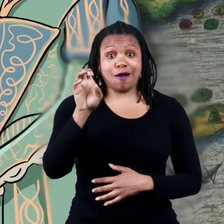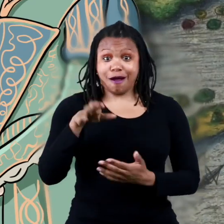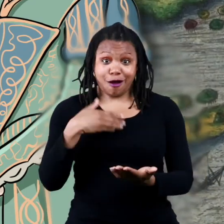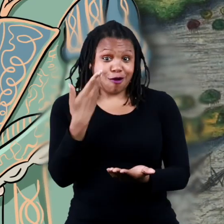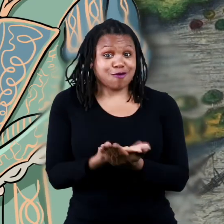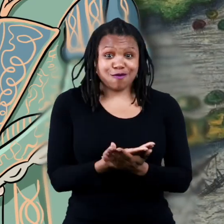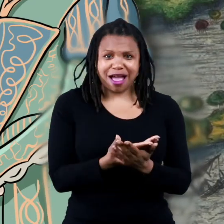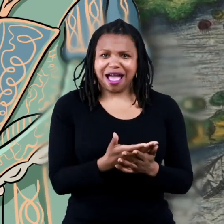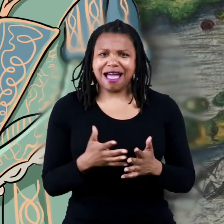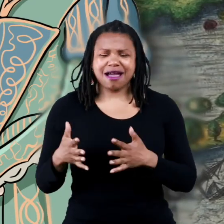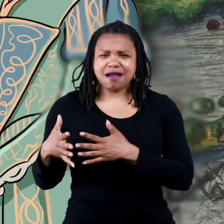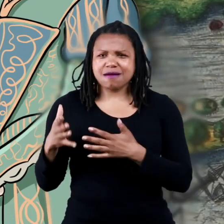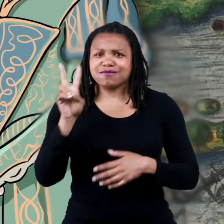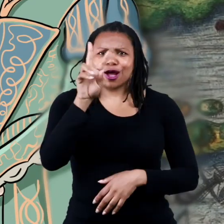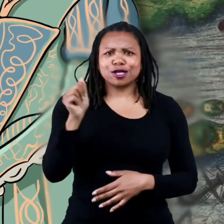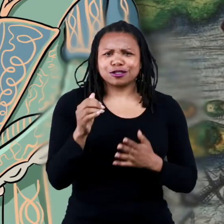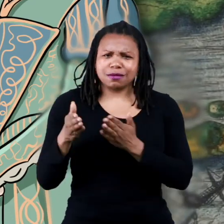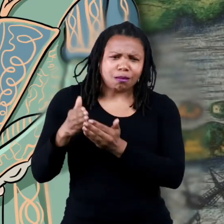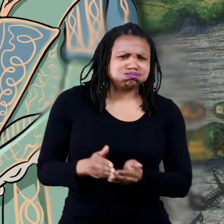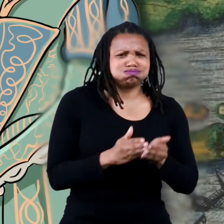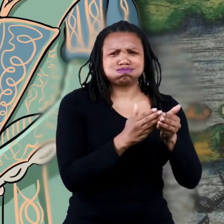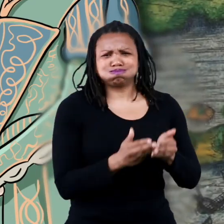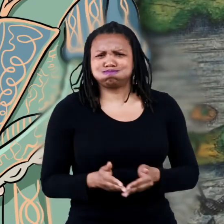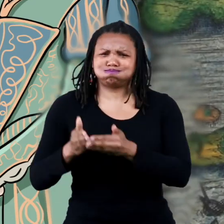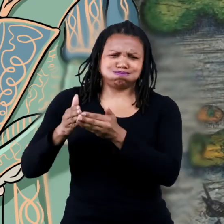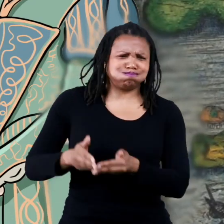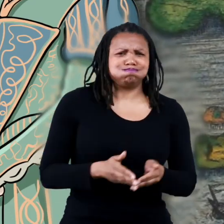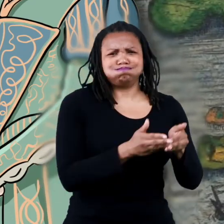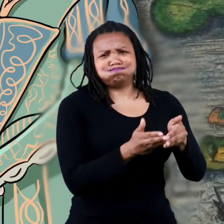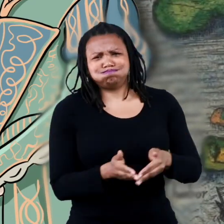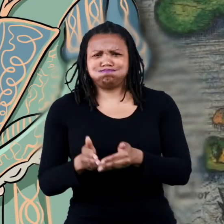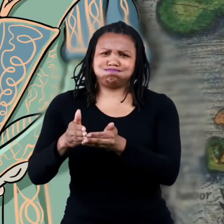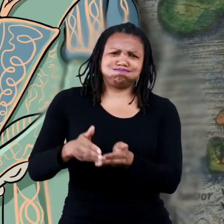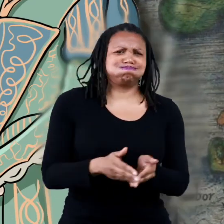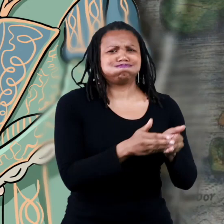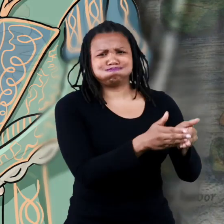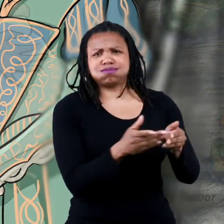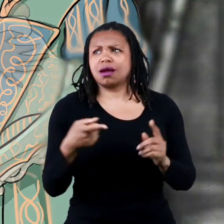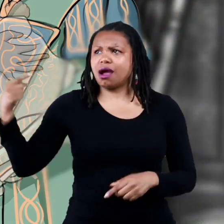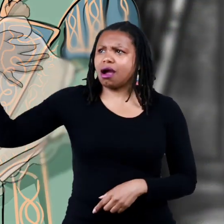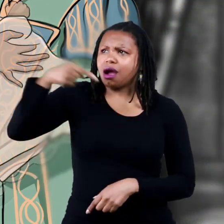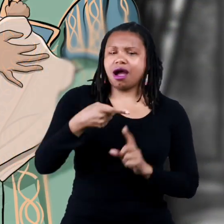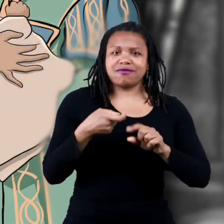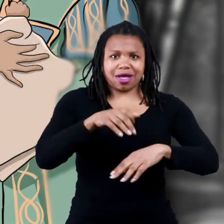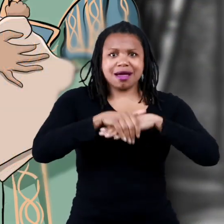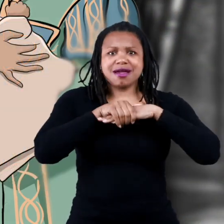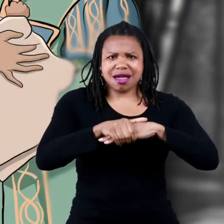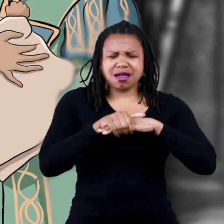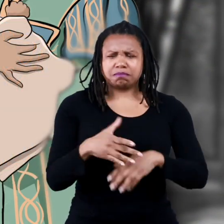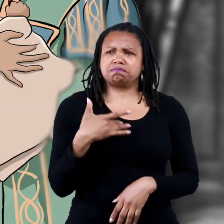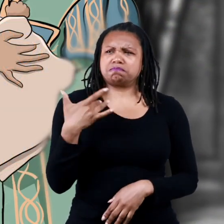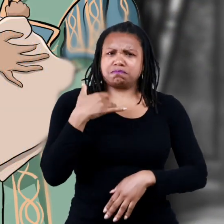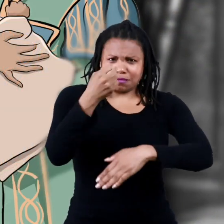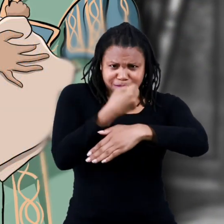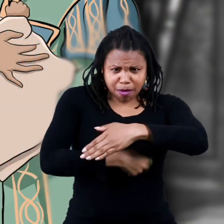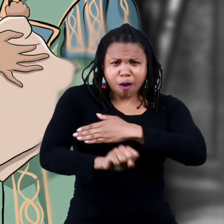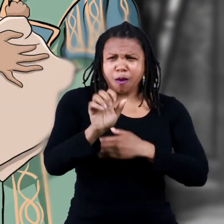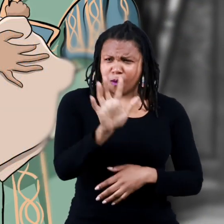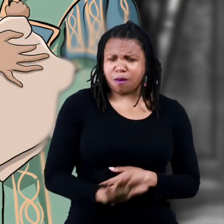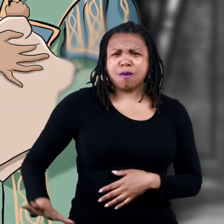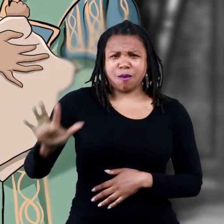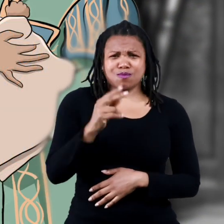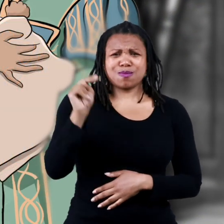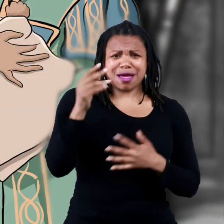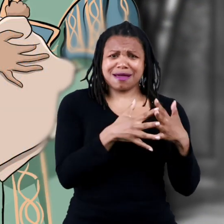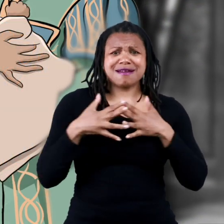Dare traveled to the Roanoke colony in the year 1587 and most likely gave birth to the first